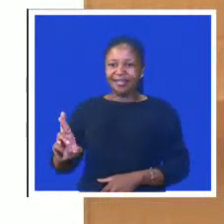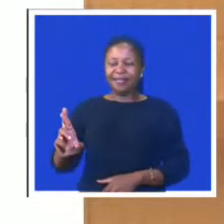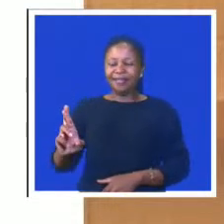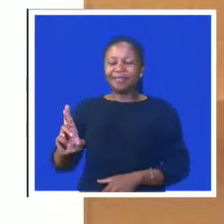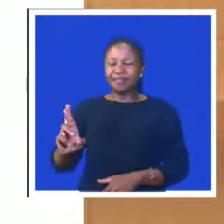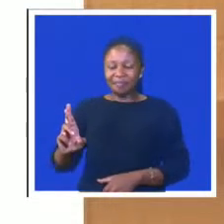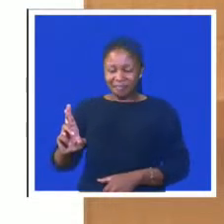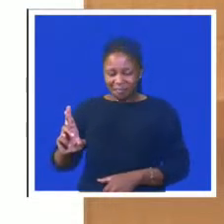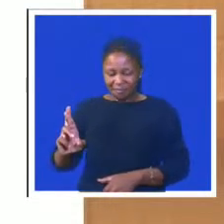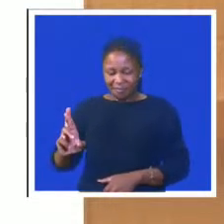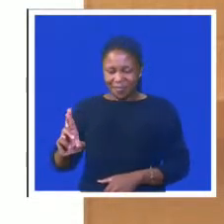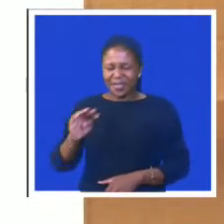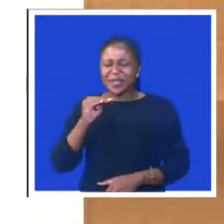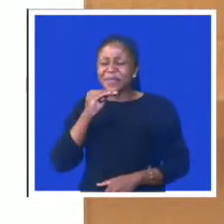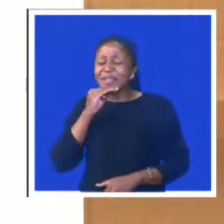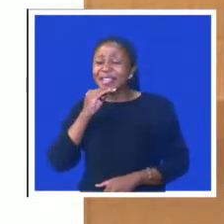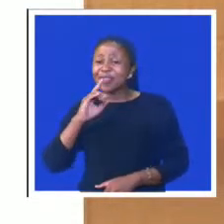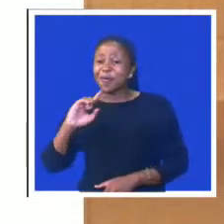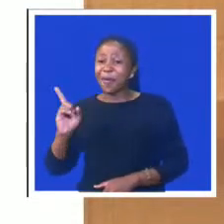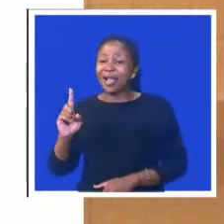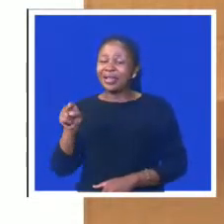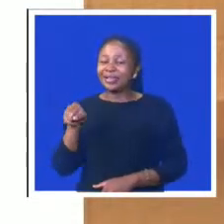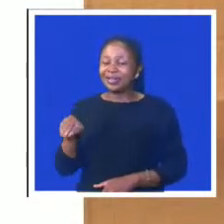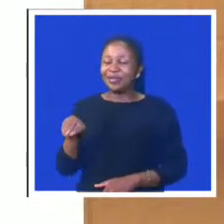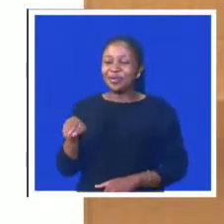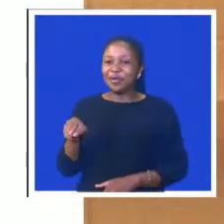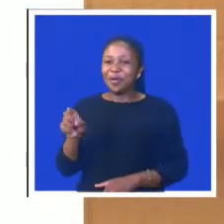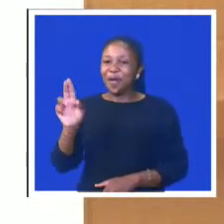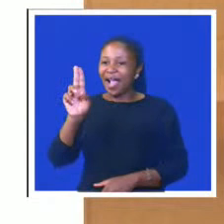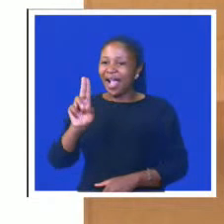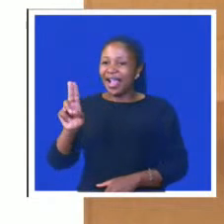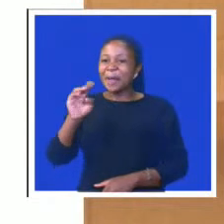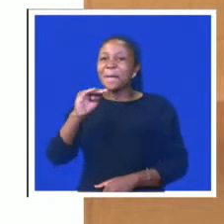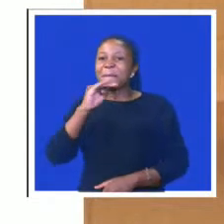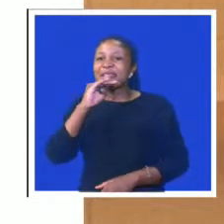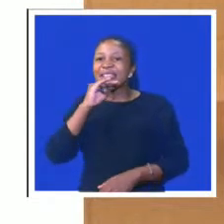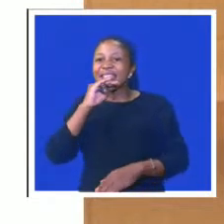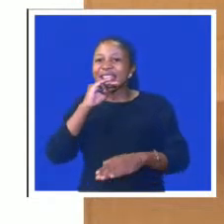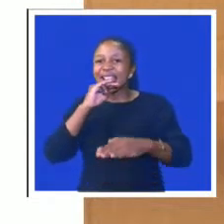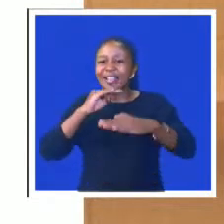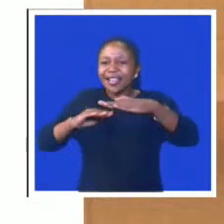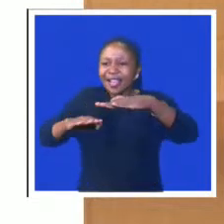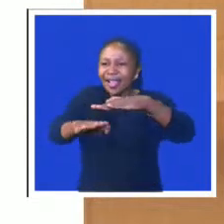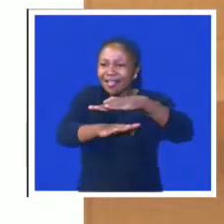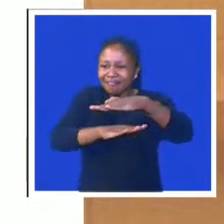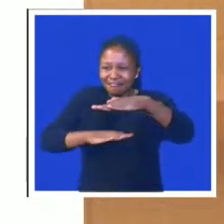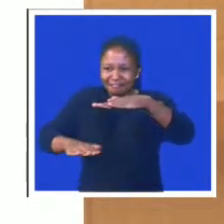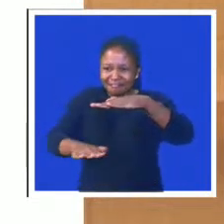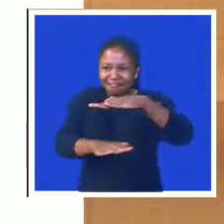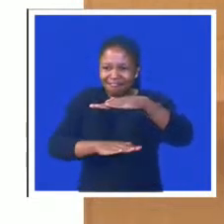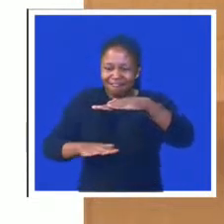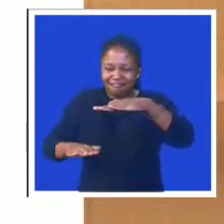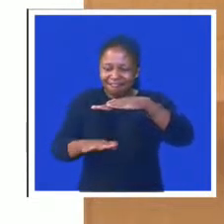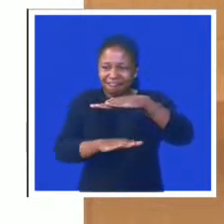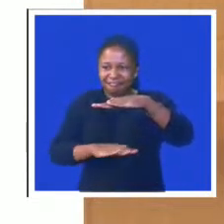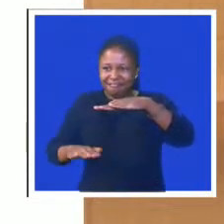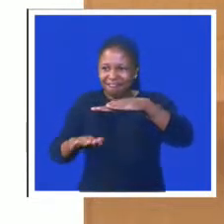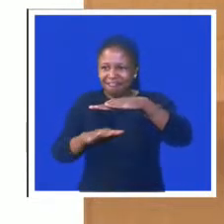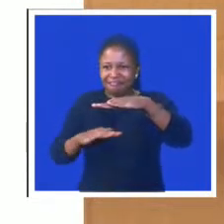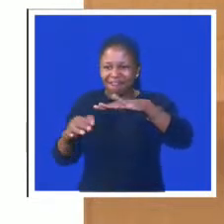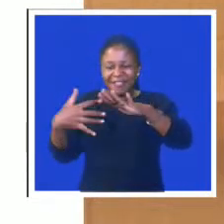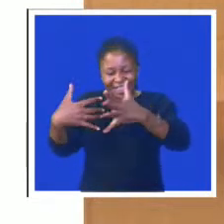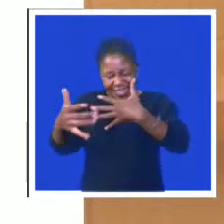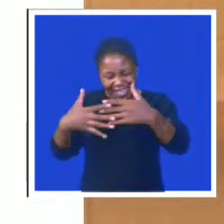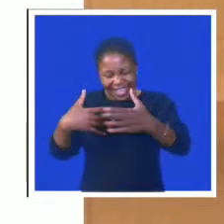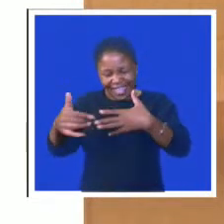under means beneath. The preposition under means beneath.